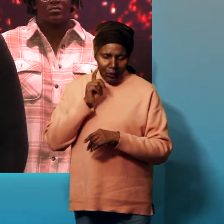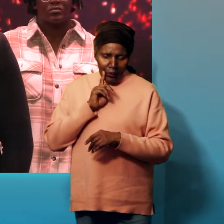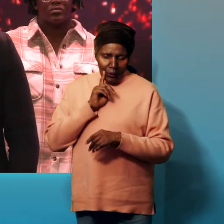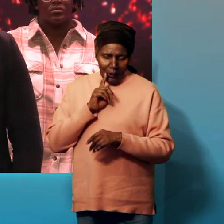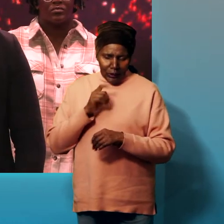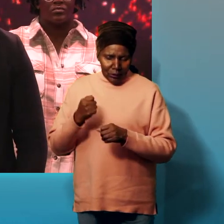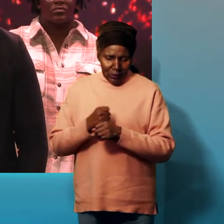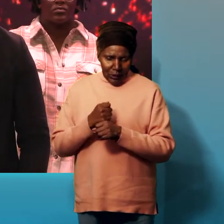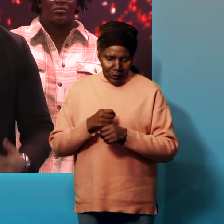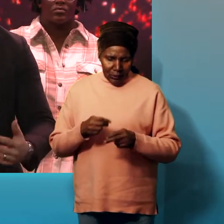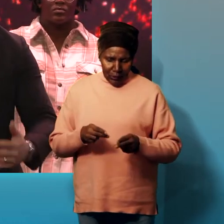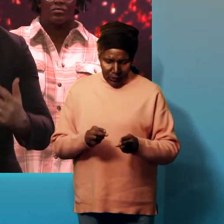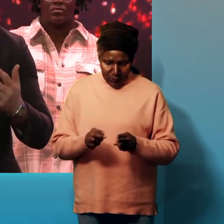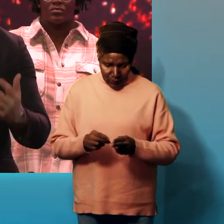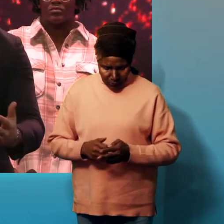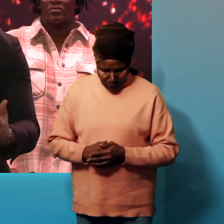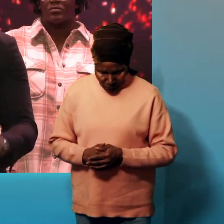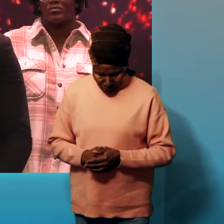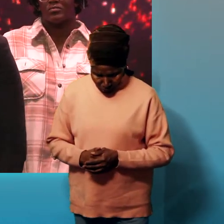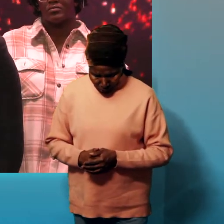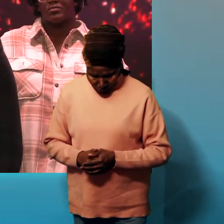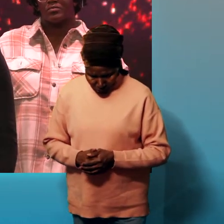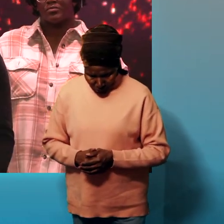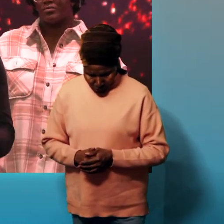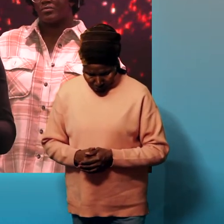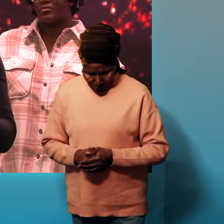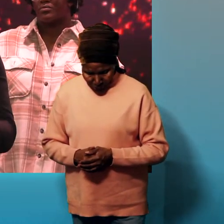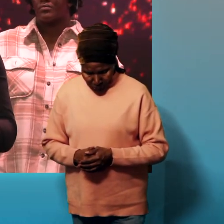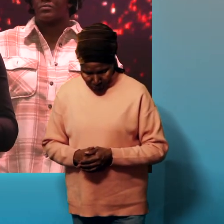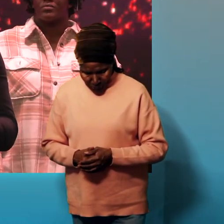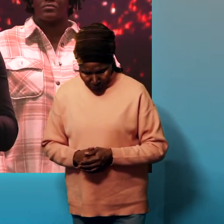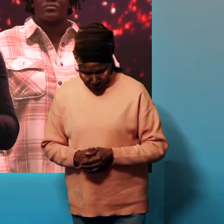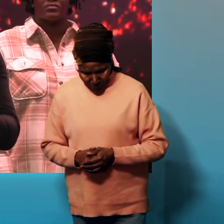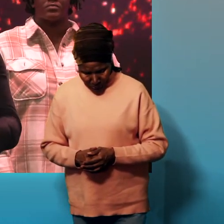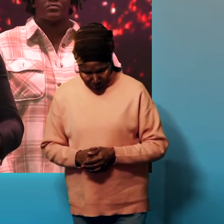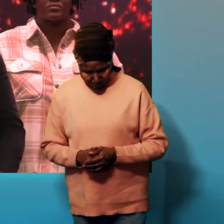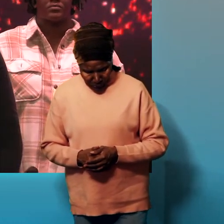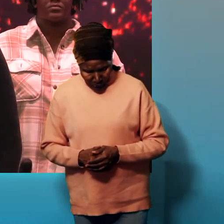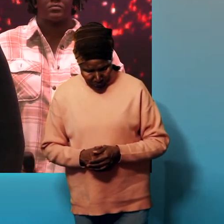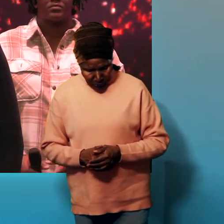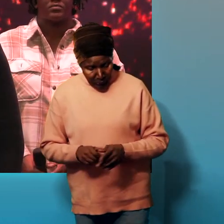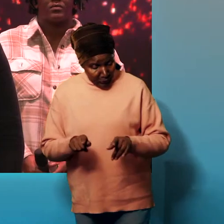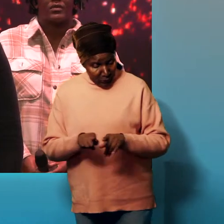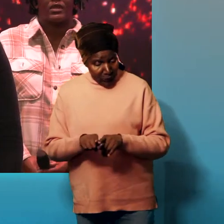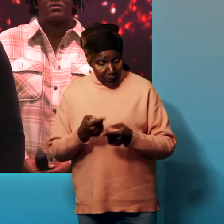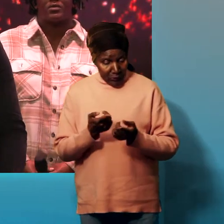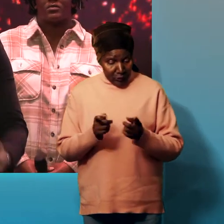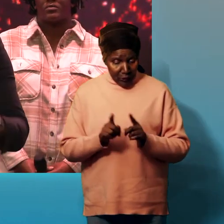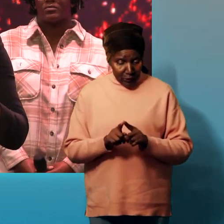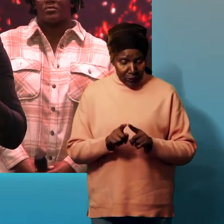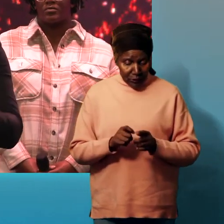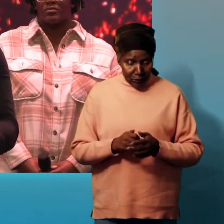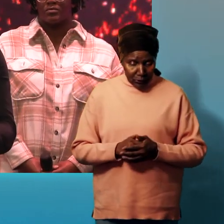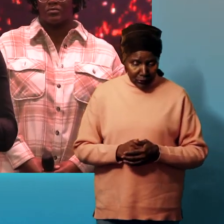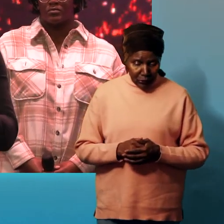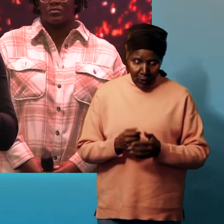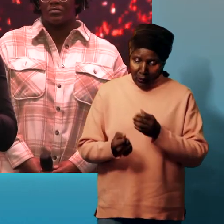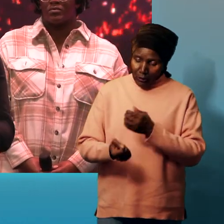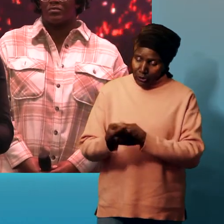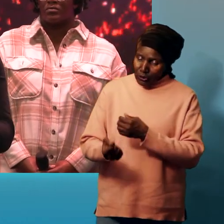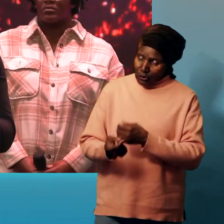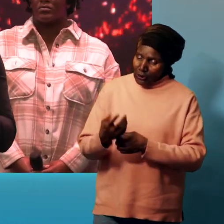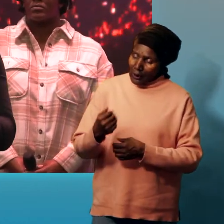in David's story there, that emerges. And the same is true for us as we get ready to give. Amen. That we have an opportunity to